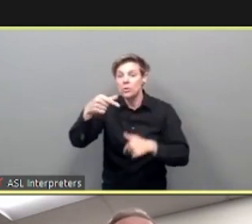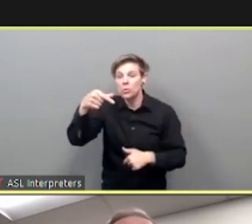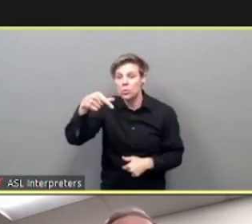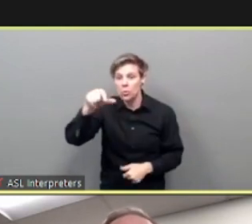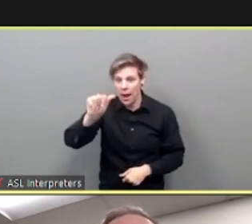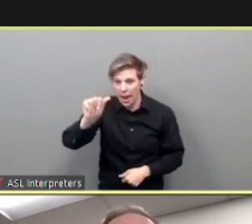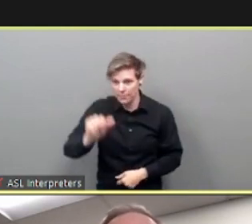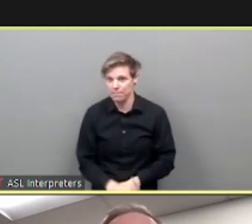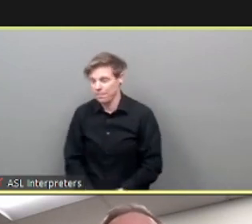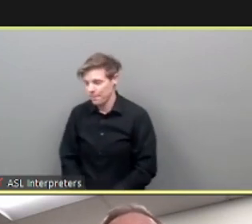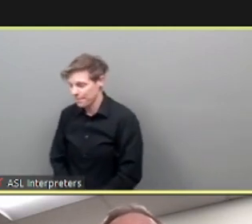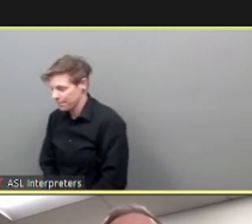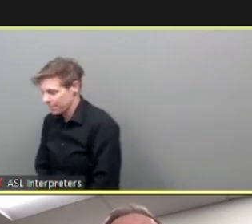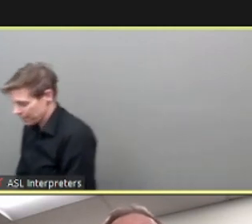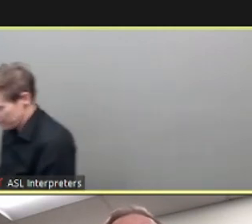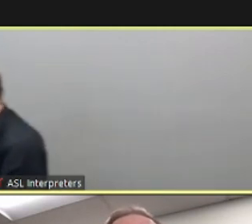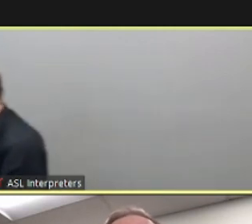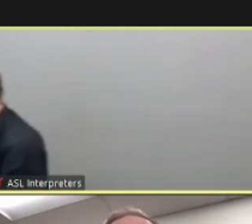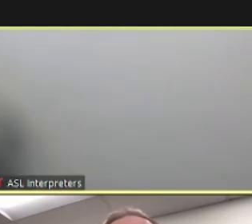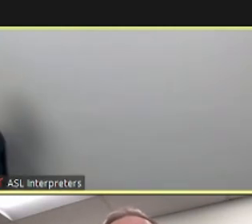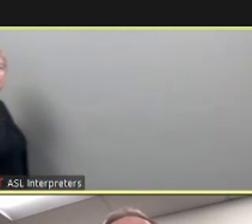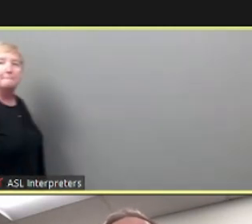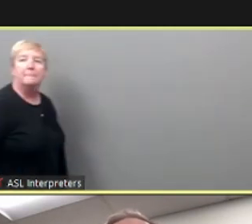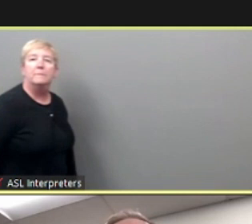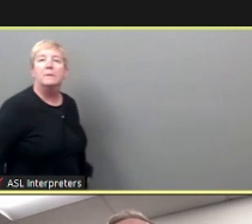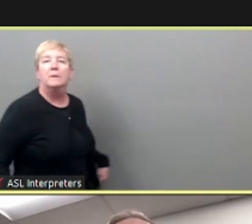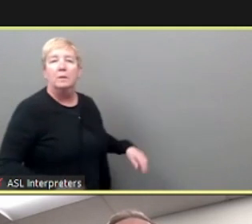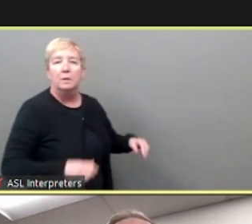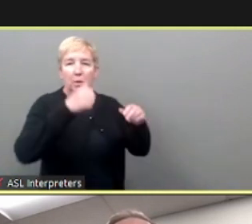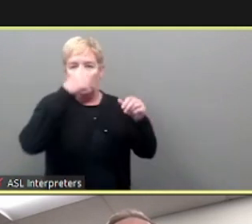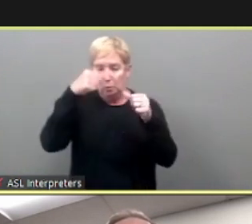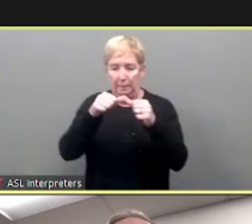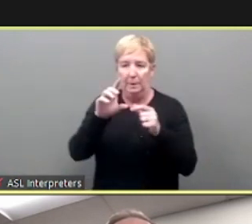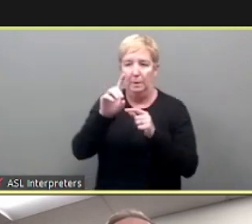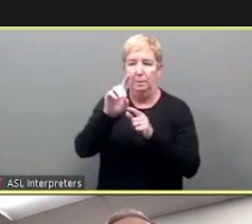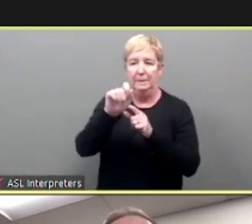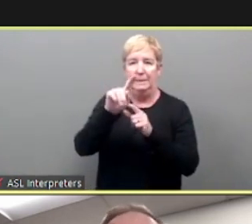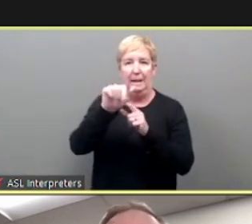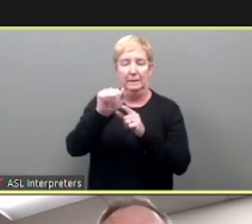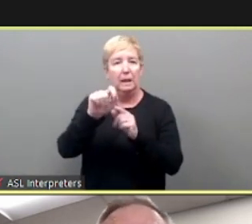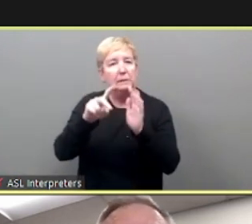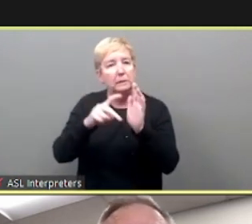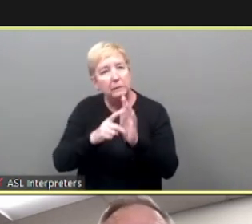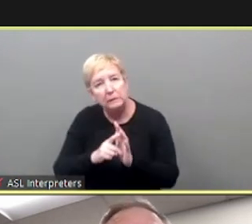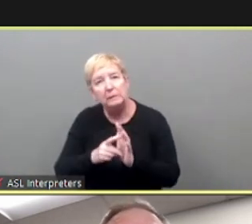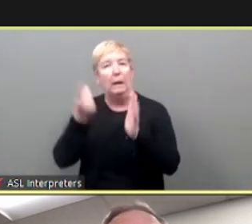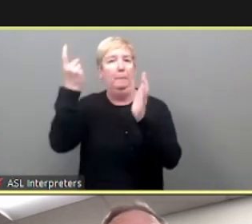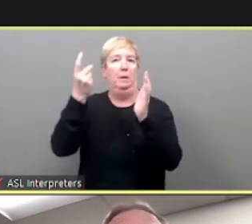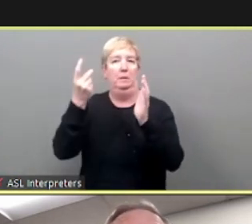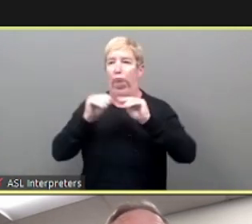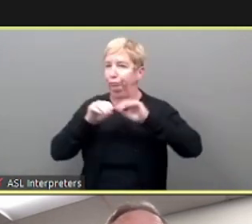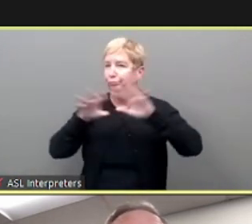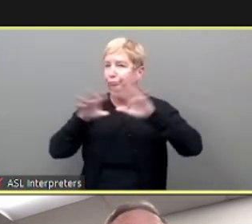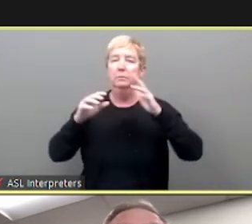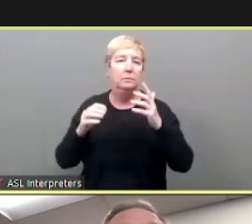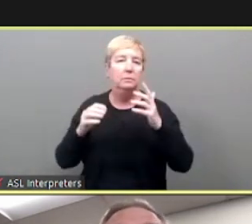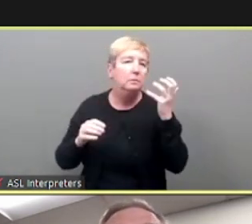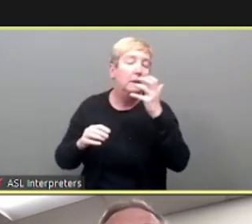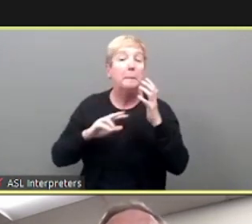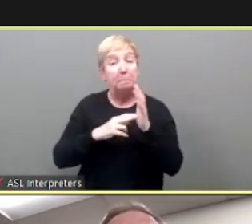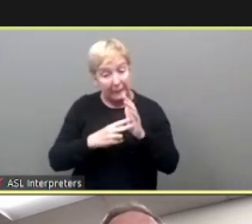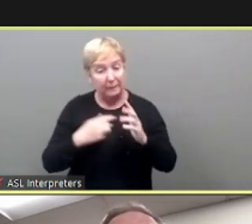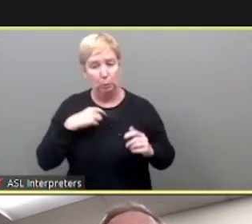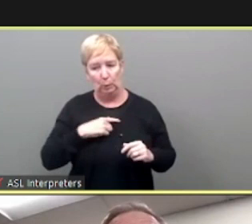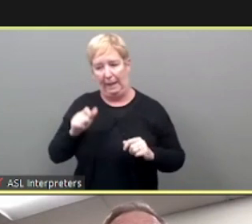So remember, Delta is 2 times more infectious than what we've seen before. That means we all need to be 2 times or more